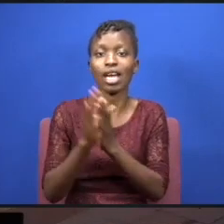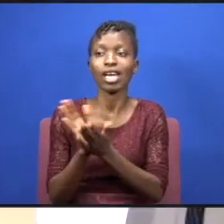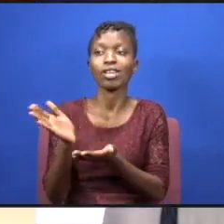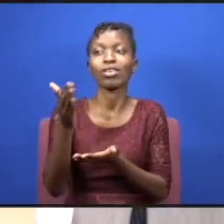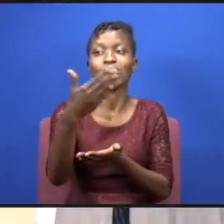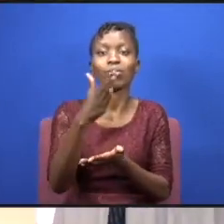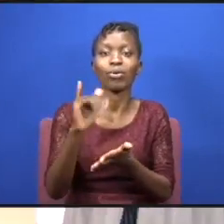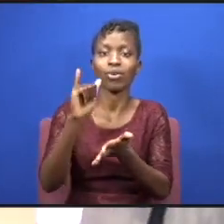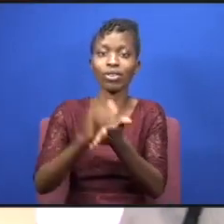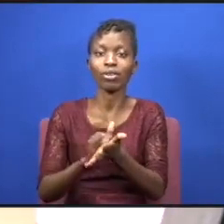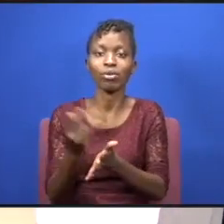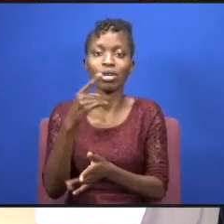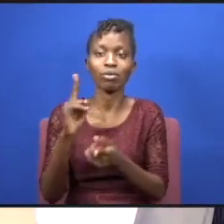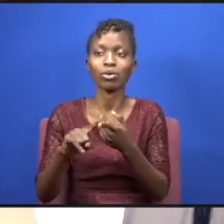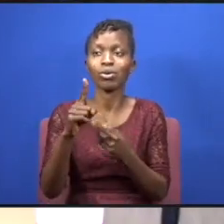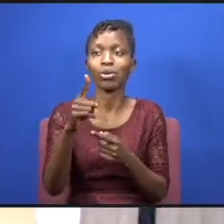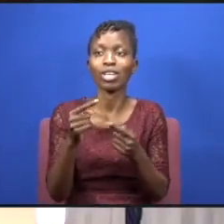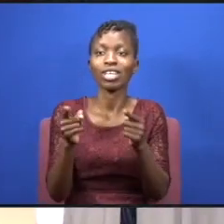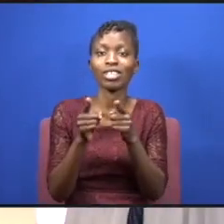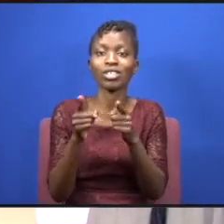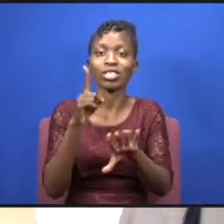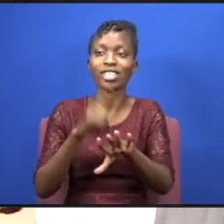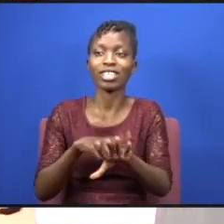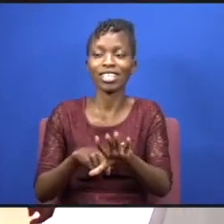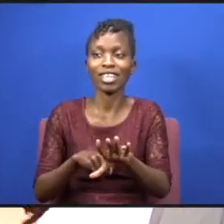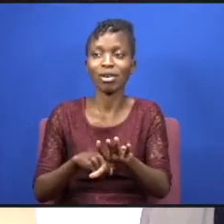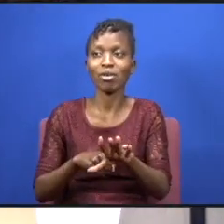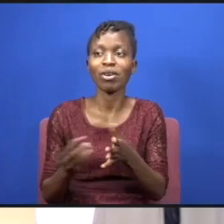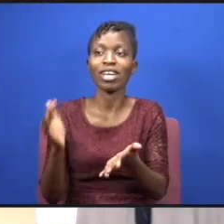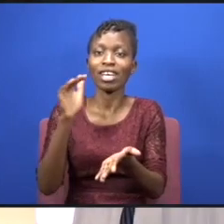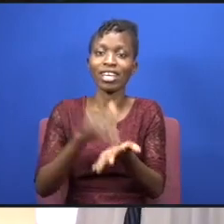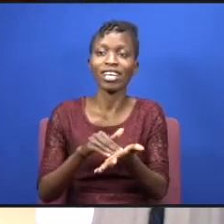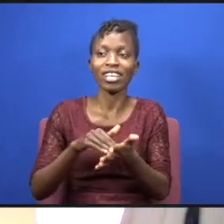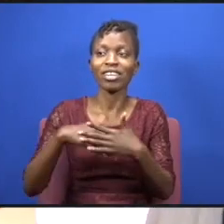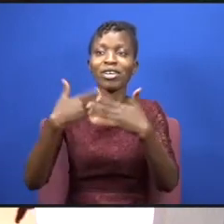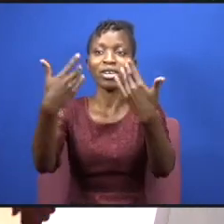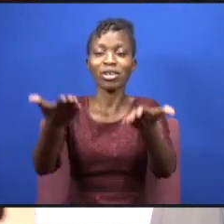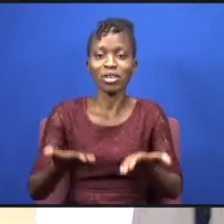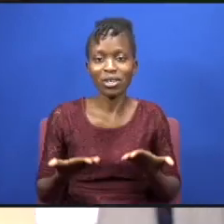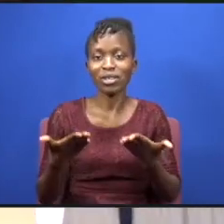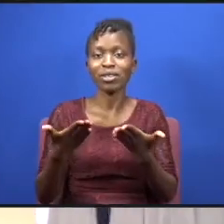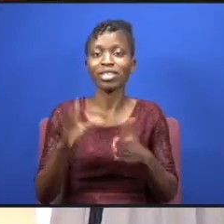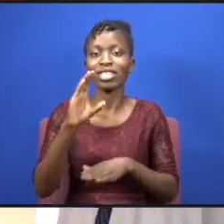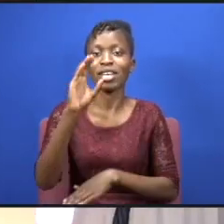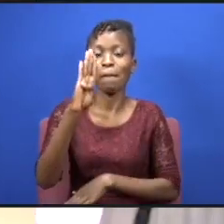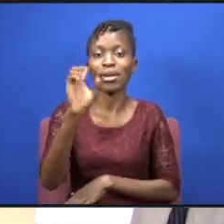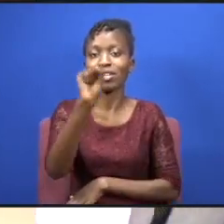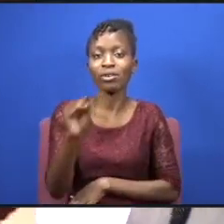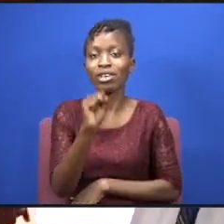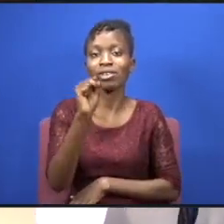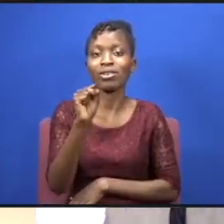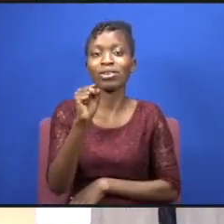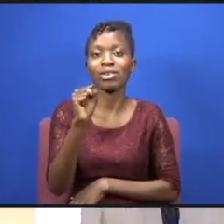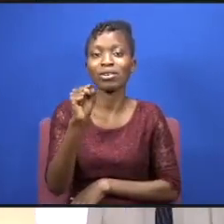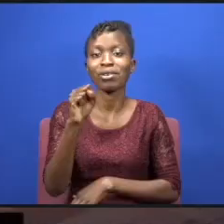will be coming to you in just a short while as well. Once again, welcome to CBS. Welcome to our family